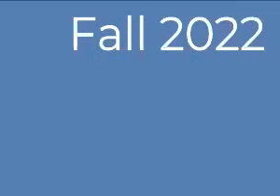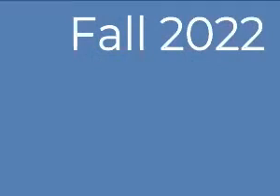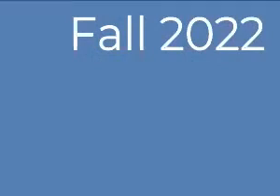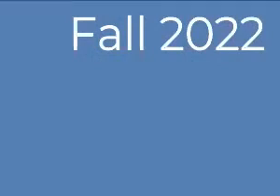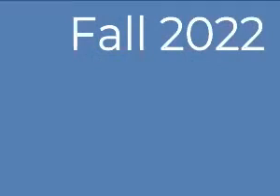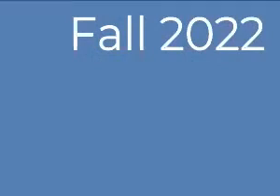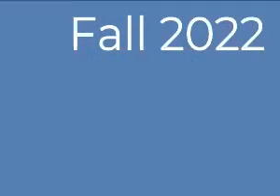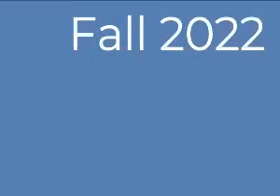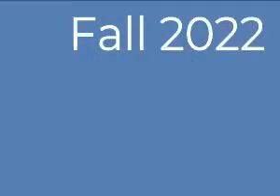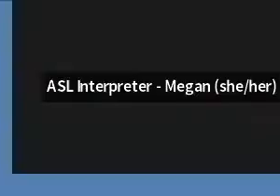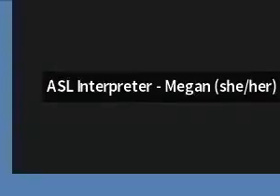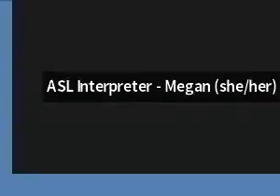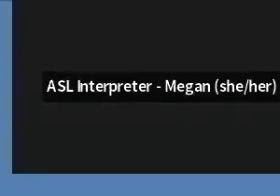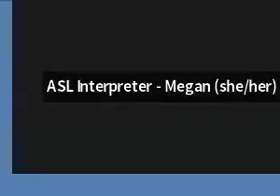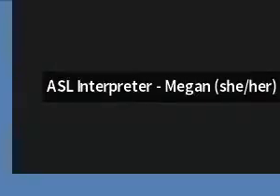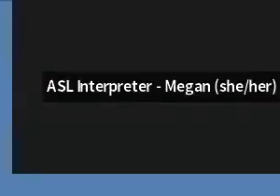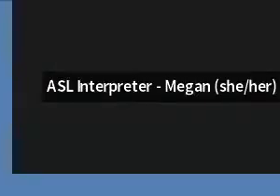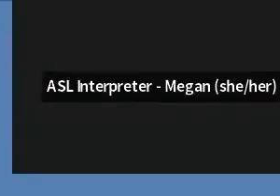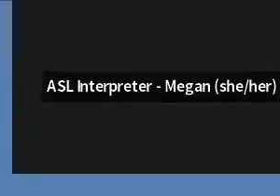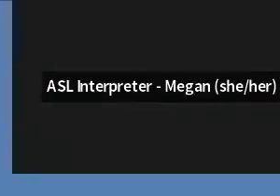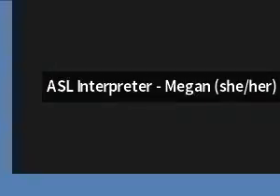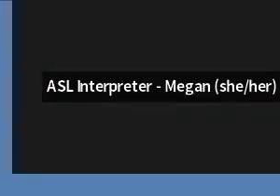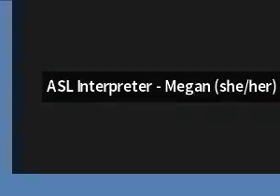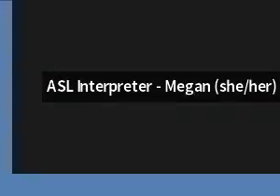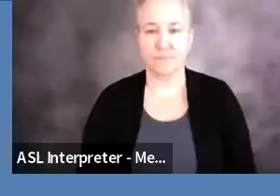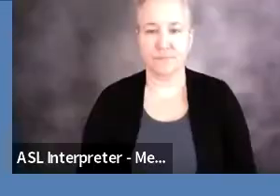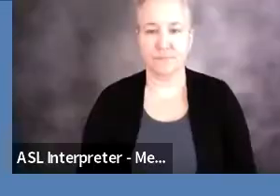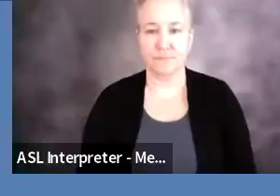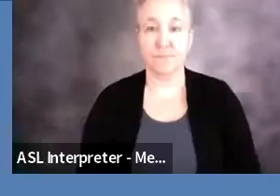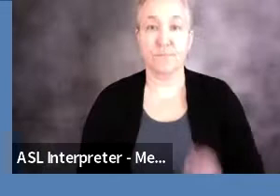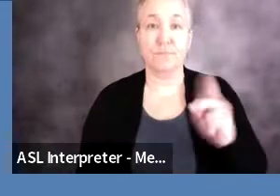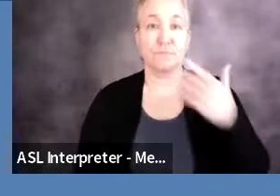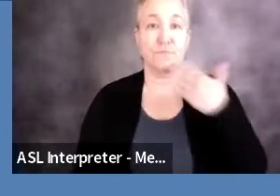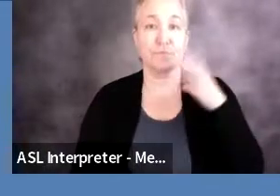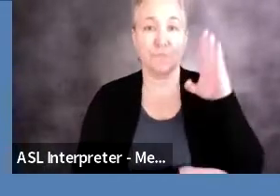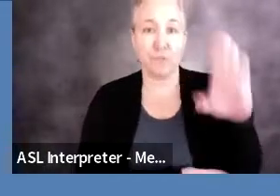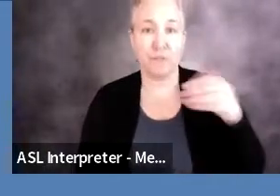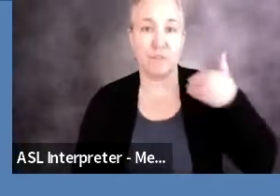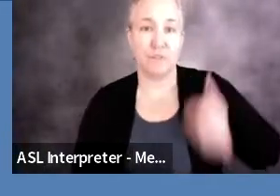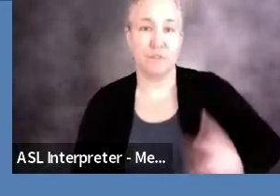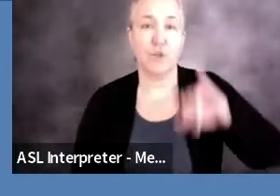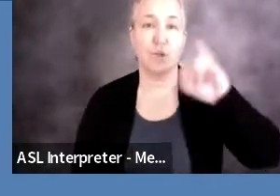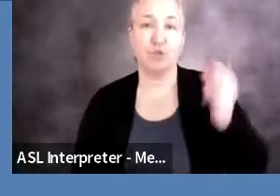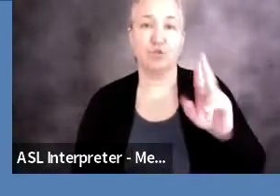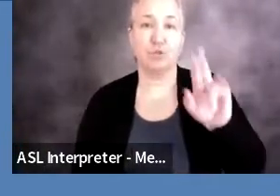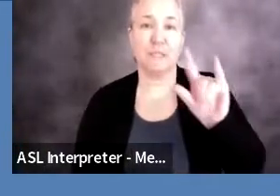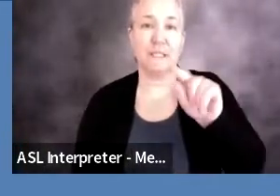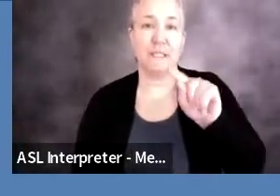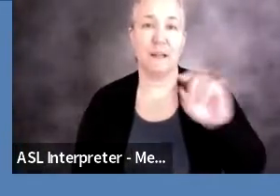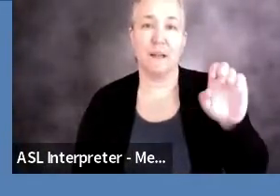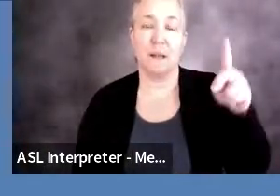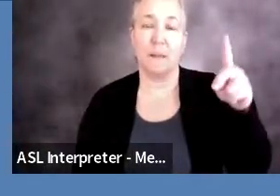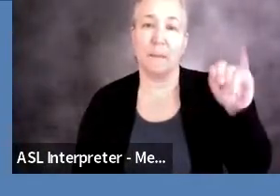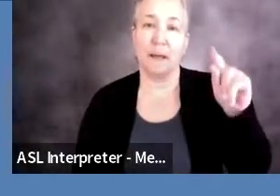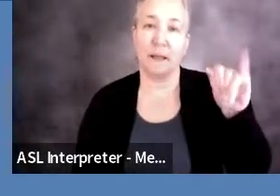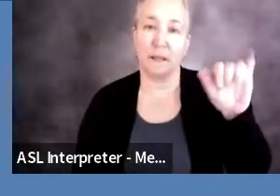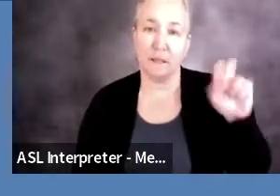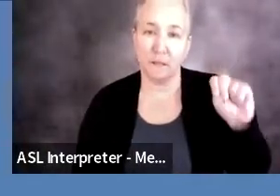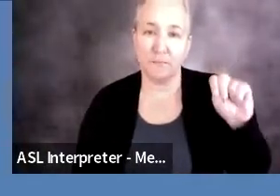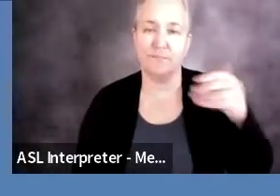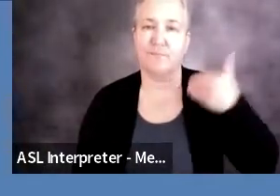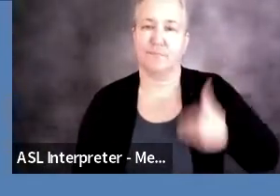Okay, good afternoon, everyone. My name is Juliette Palin. I am a community